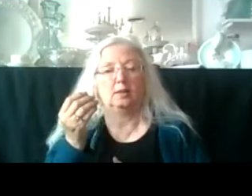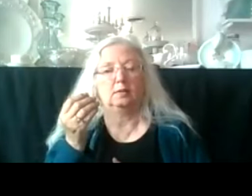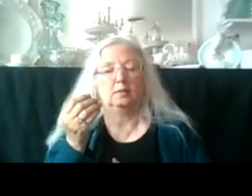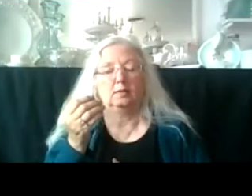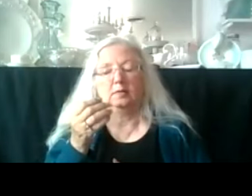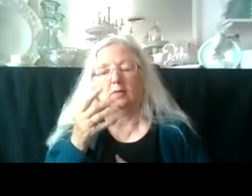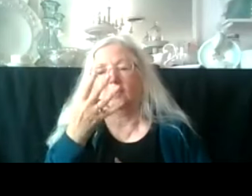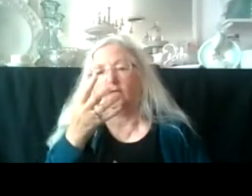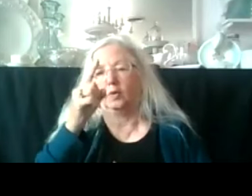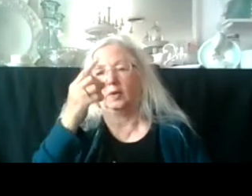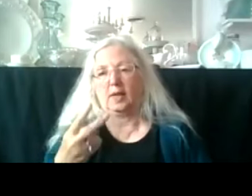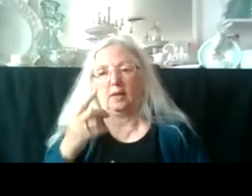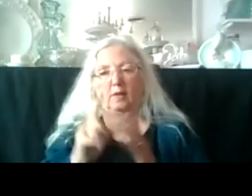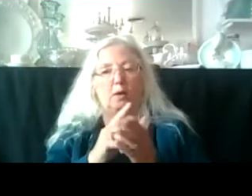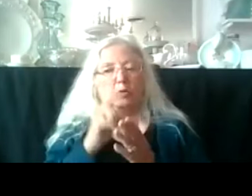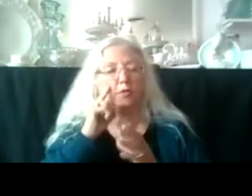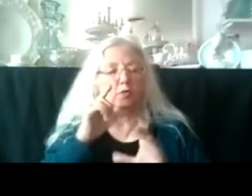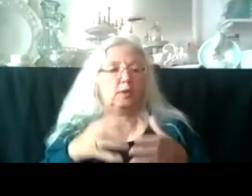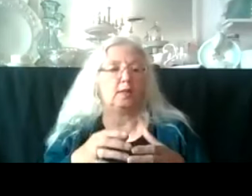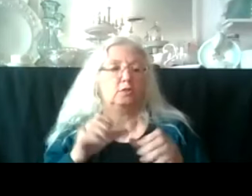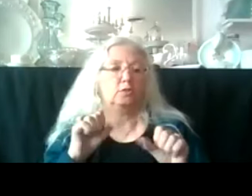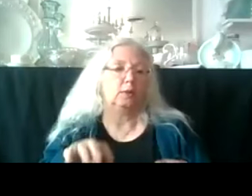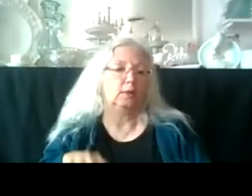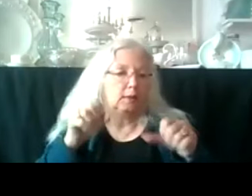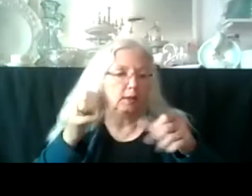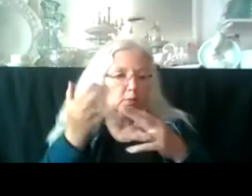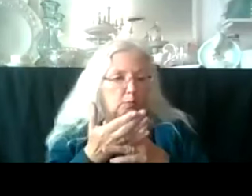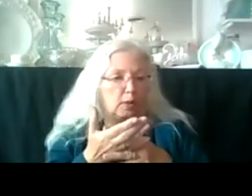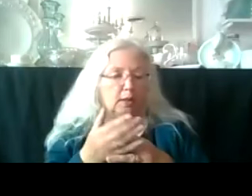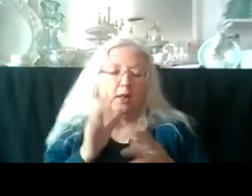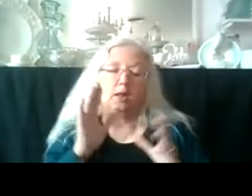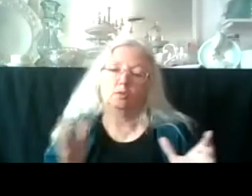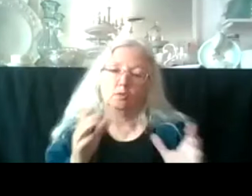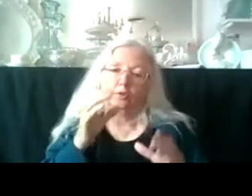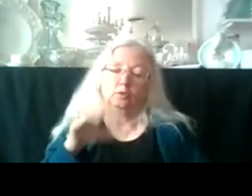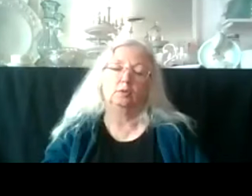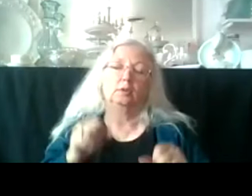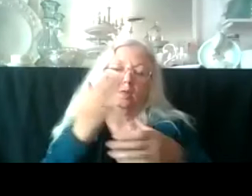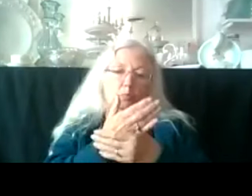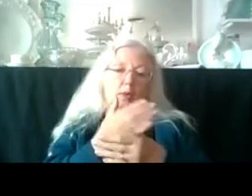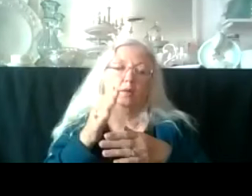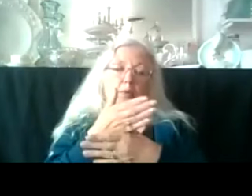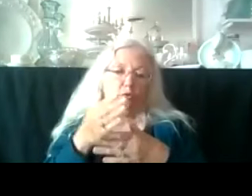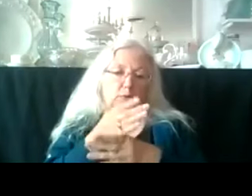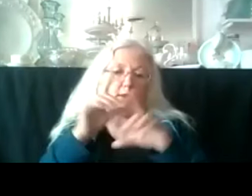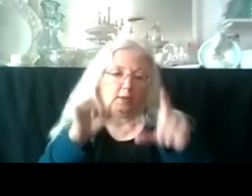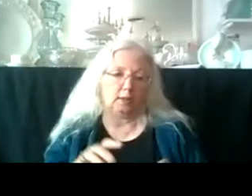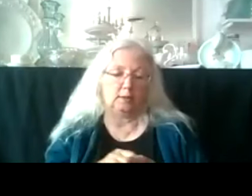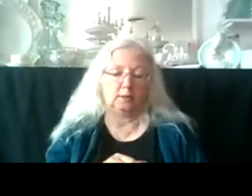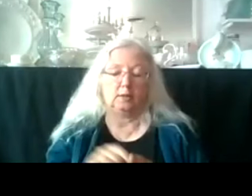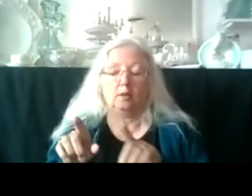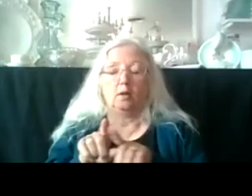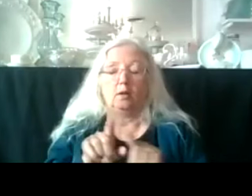4.5 hours for the class. So you can take a break in between. I encourage you to take a break in between. Also, I will tell you from the